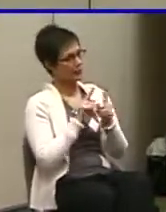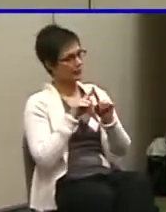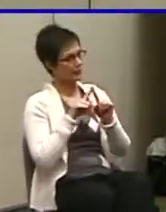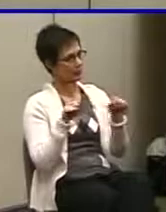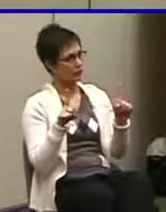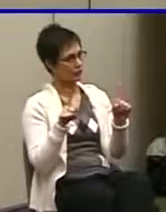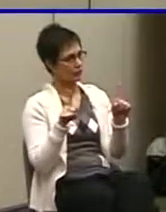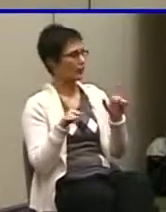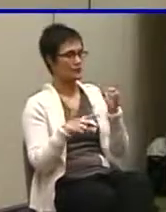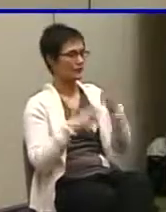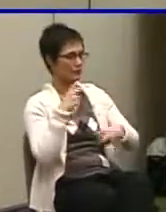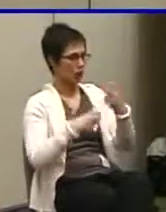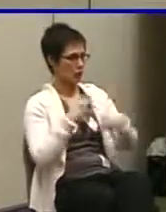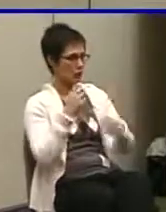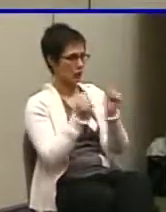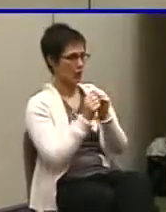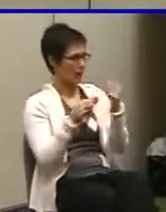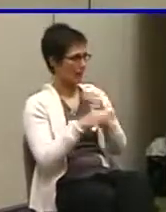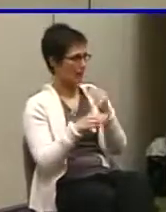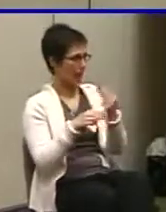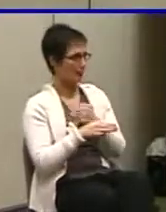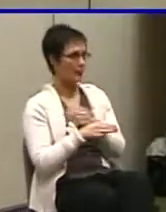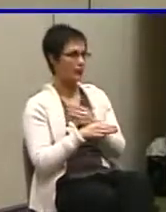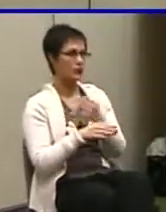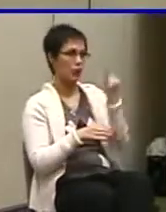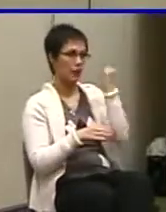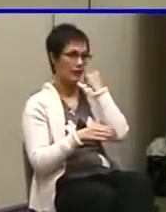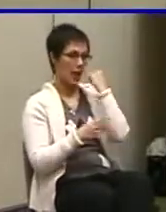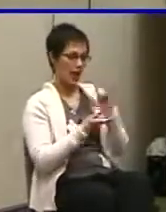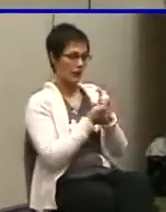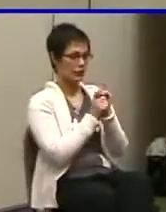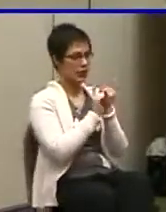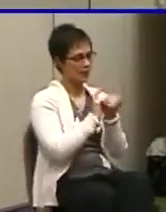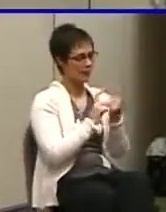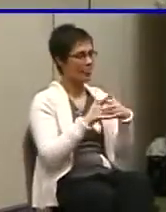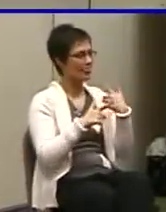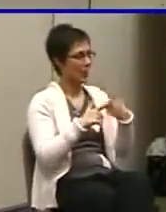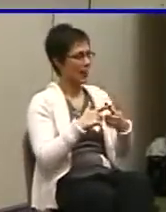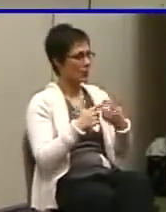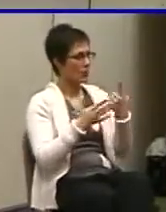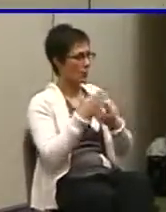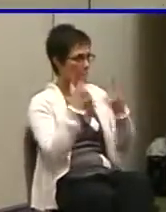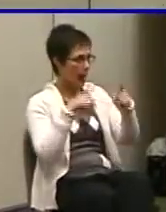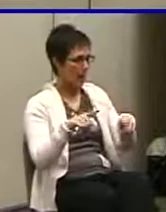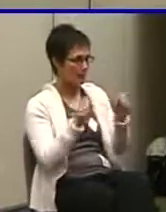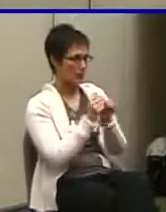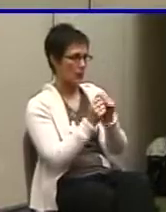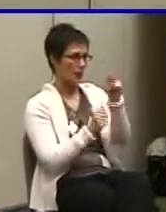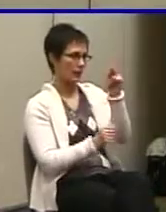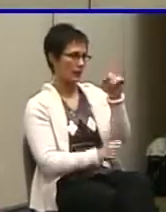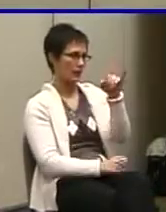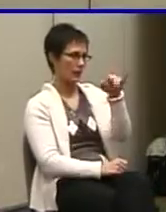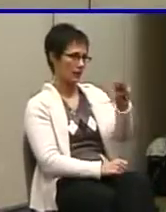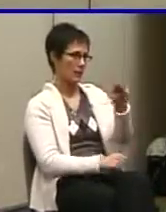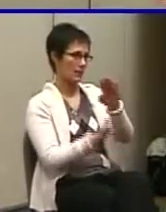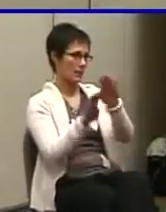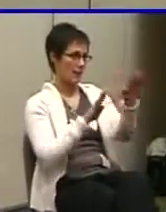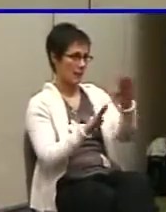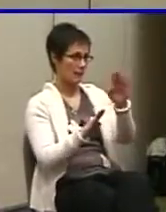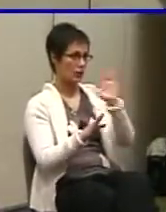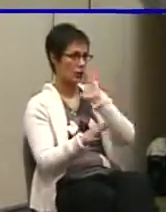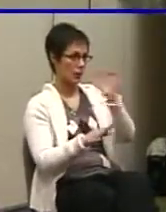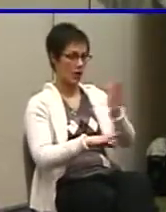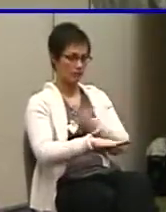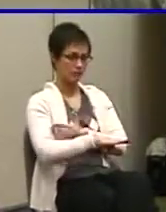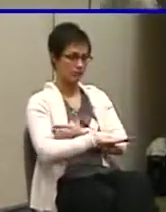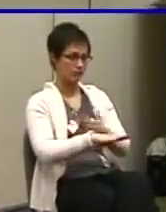gets easier, what should we see happening with Kim's behavior? It should go down. As the work becomes more difficult, her behavior